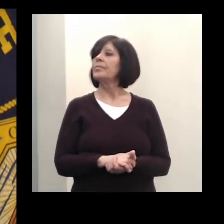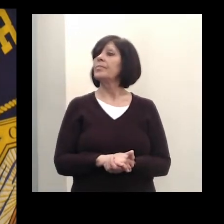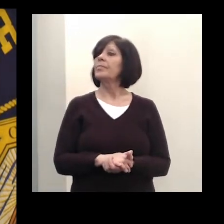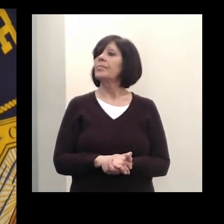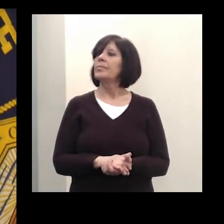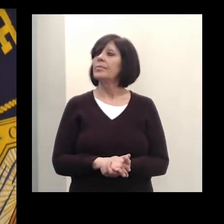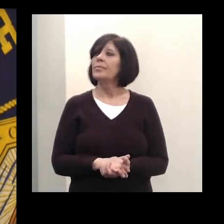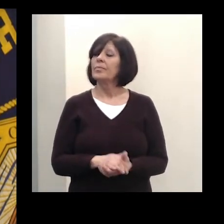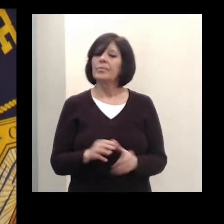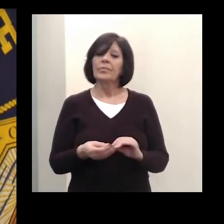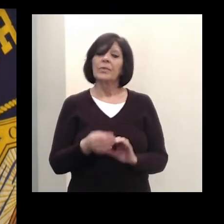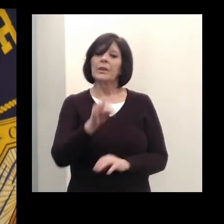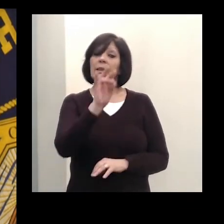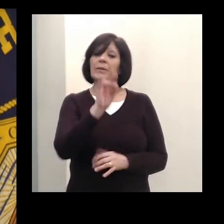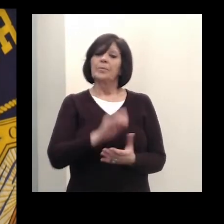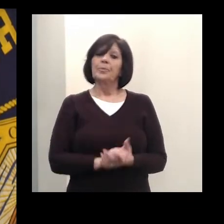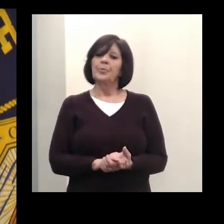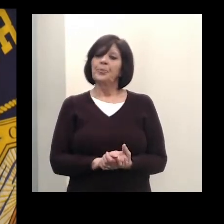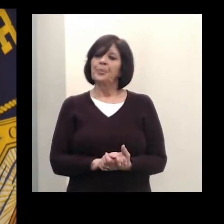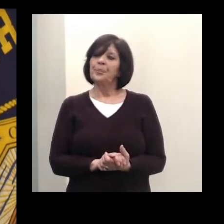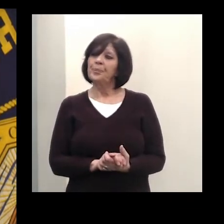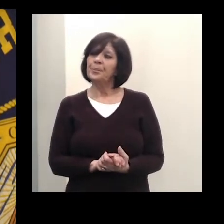WKBW, Channel 7, Jeff Russo.